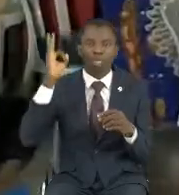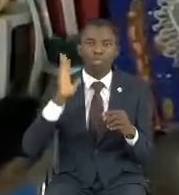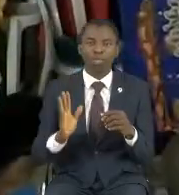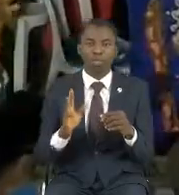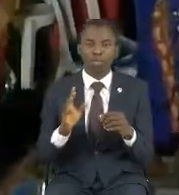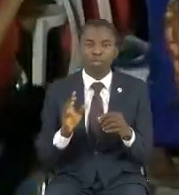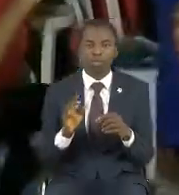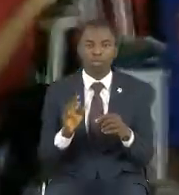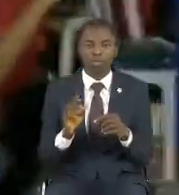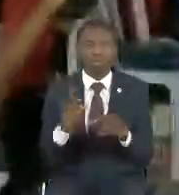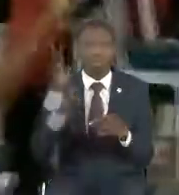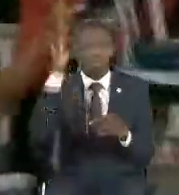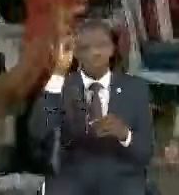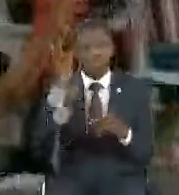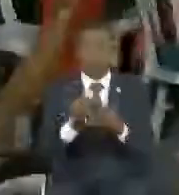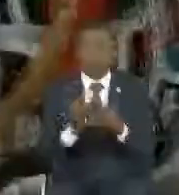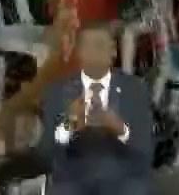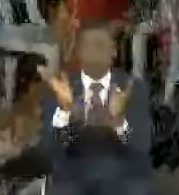Praise the Lord.